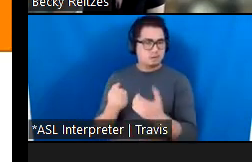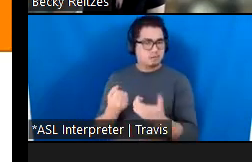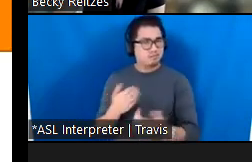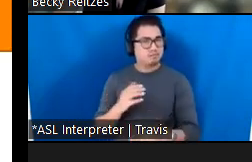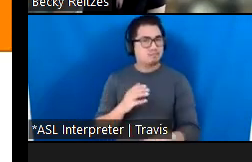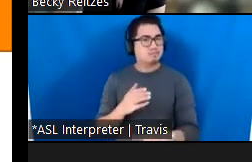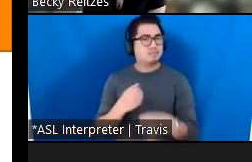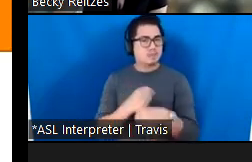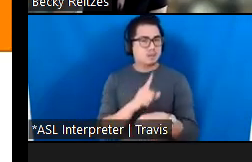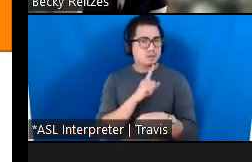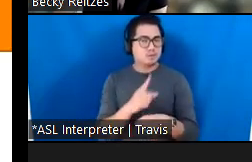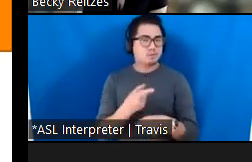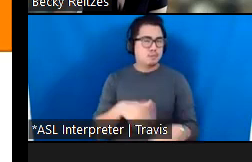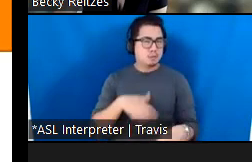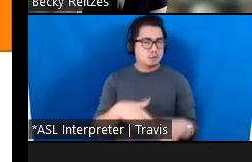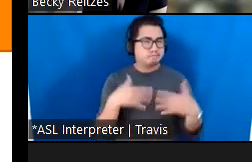the birth.